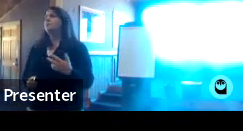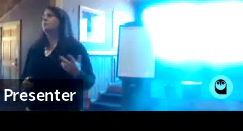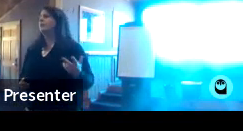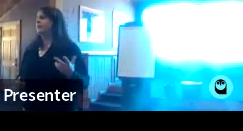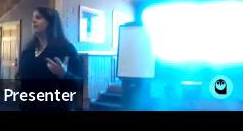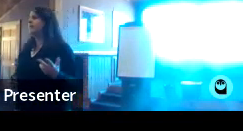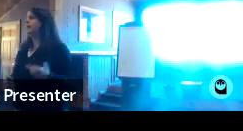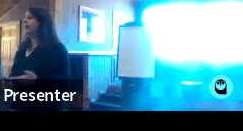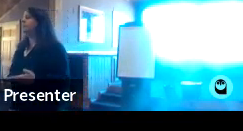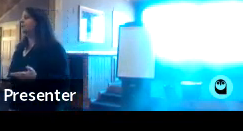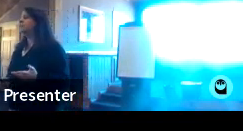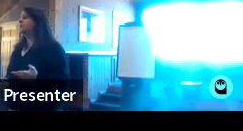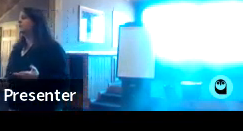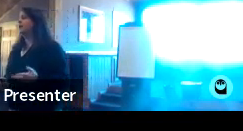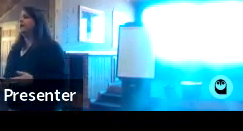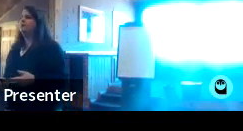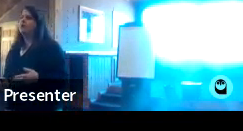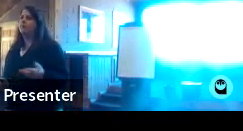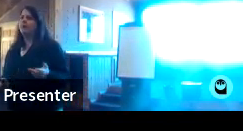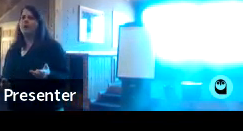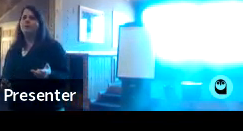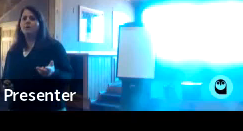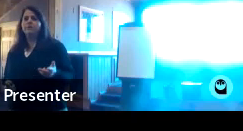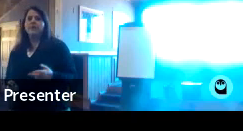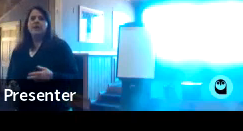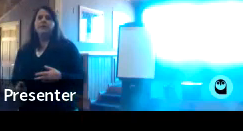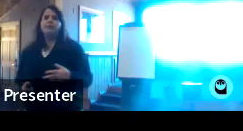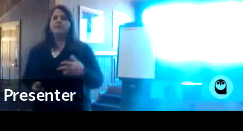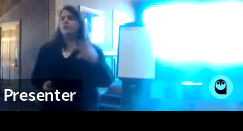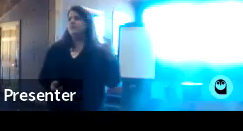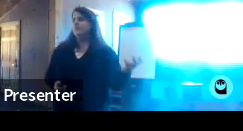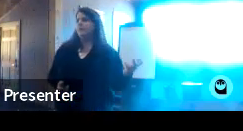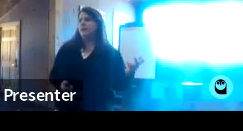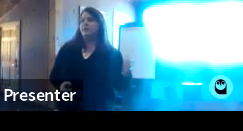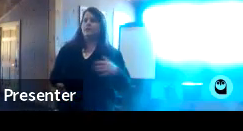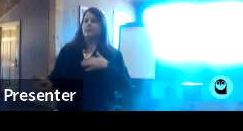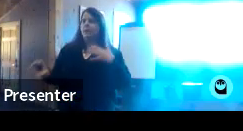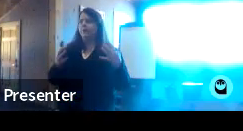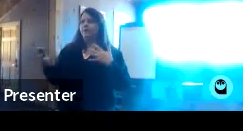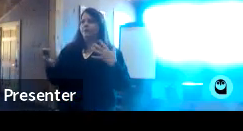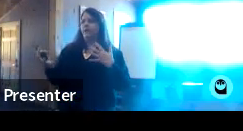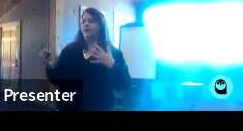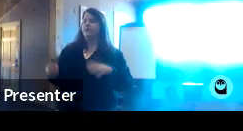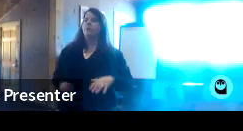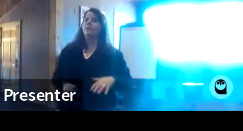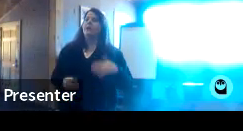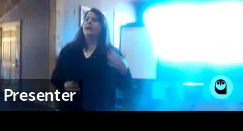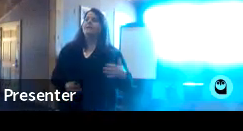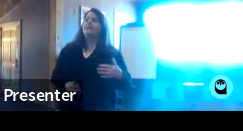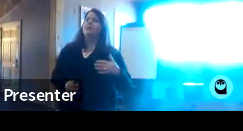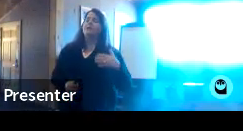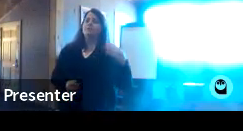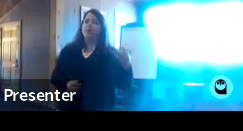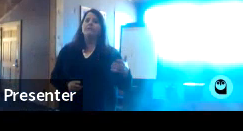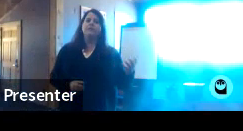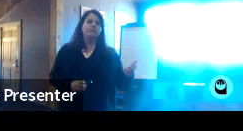So it has to be relevant, right? I can't put you on the stand and have you talk about automotive if we're actually doing DD, unless somehow that's related. So it